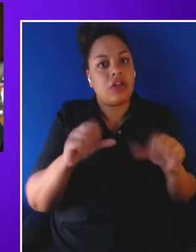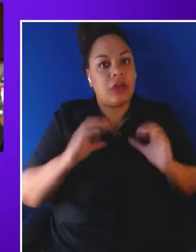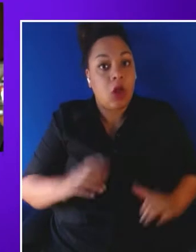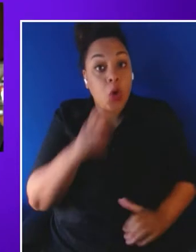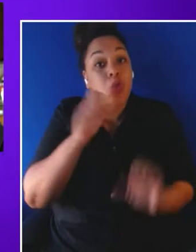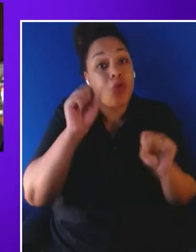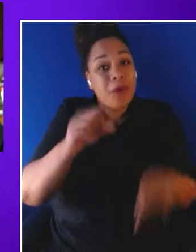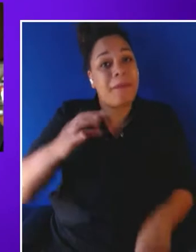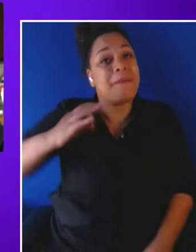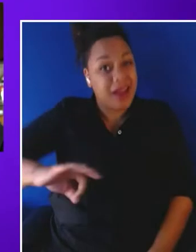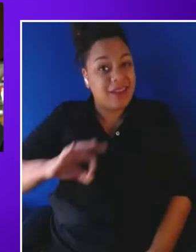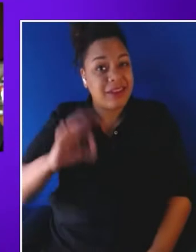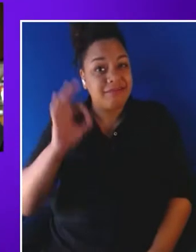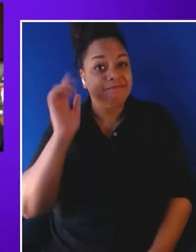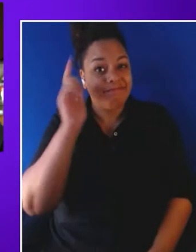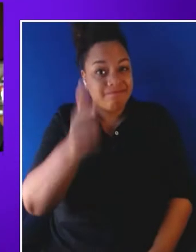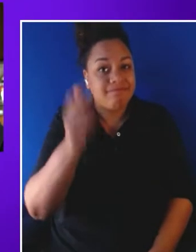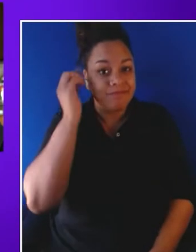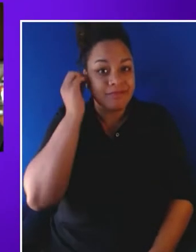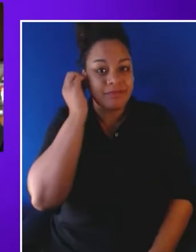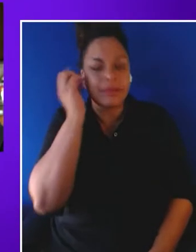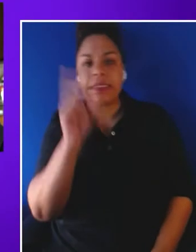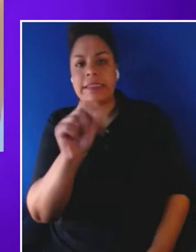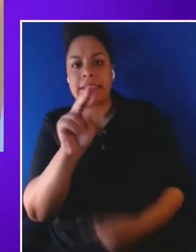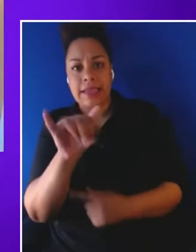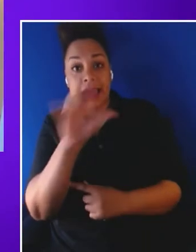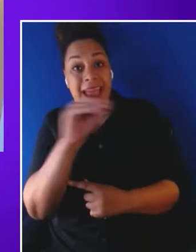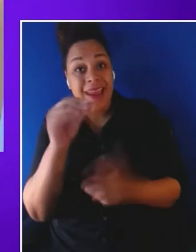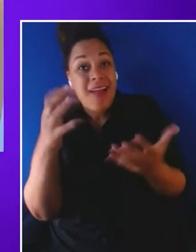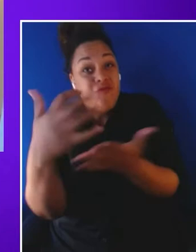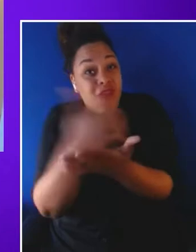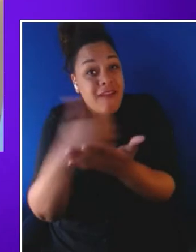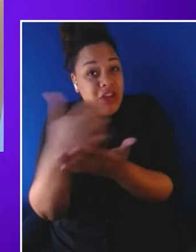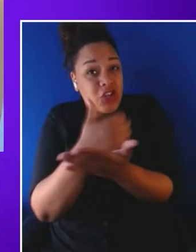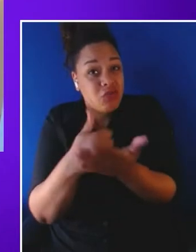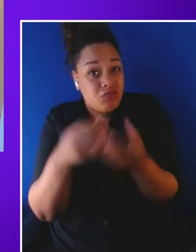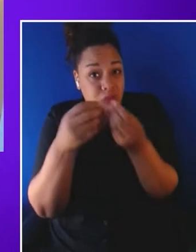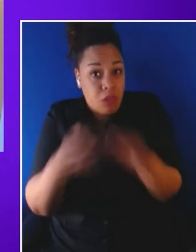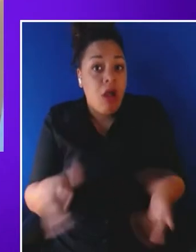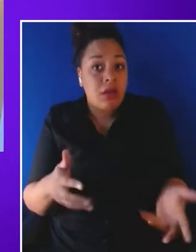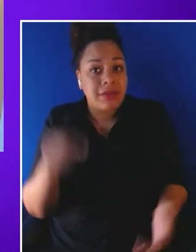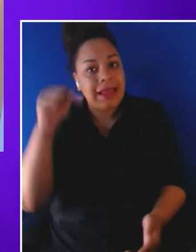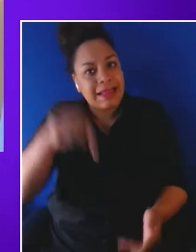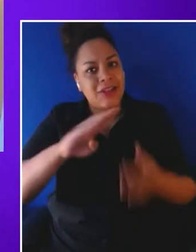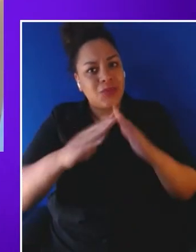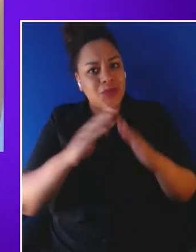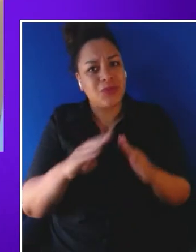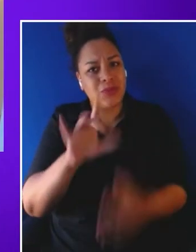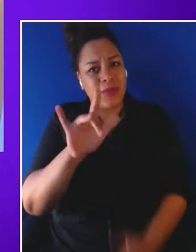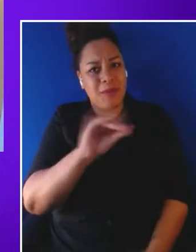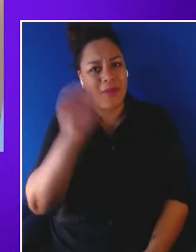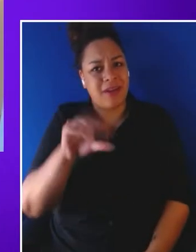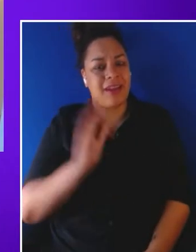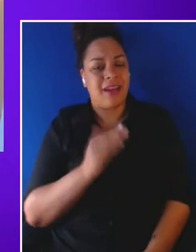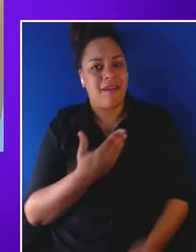run. And frankly, there's a lot of revenue. I mean, this community makes up 25% of the population, And, you